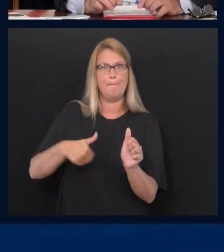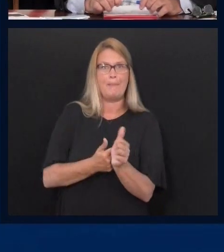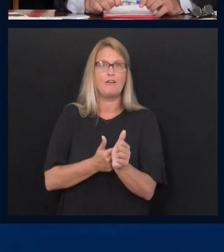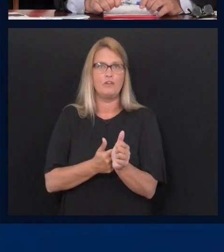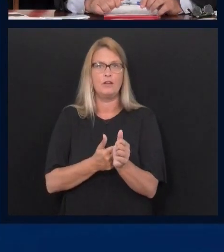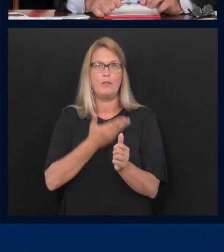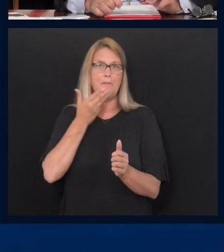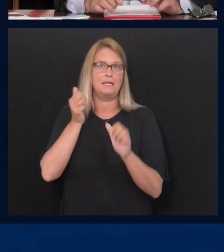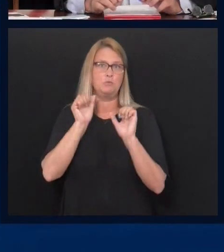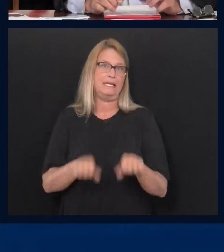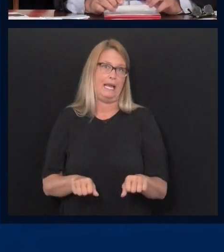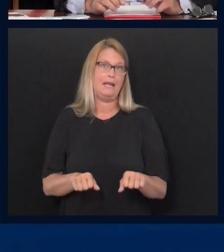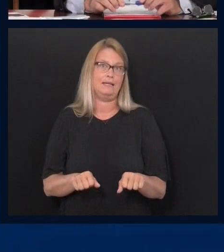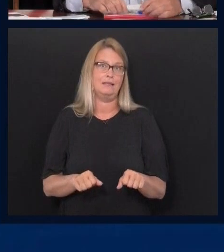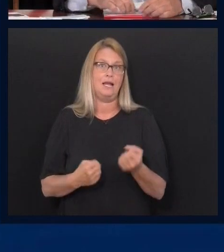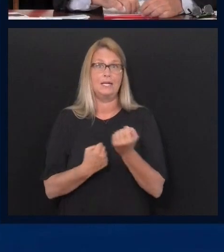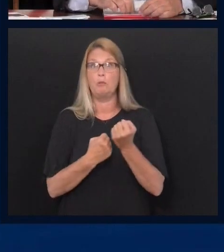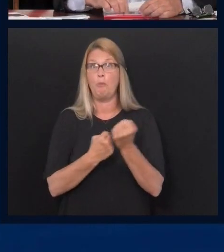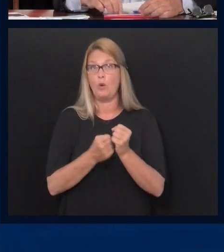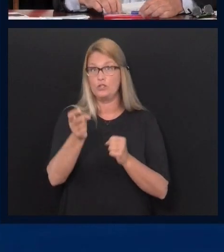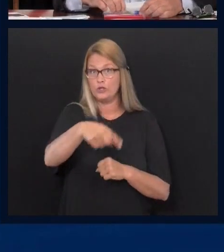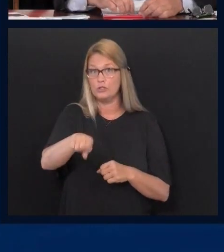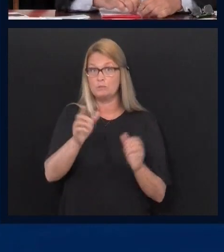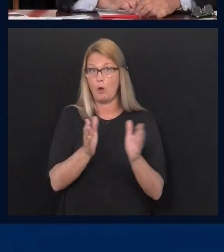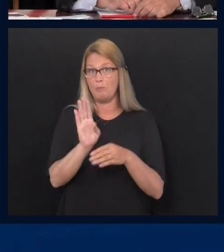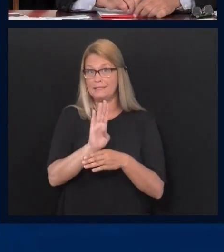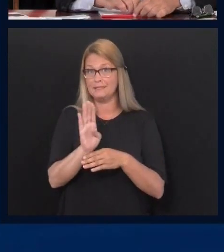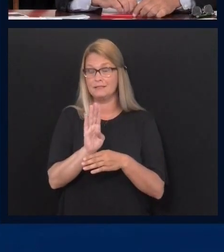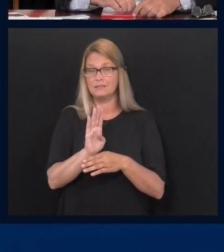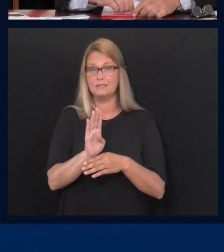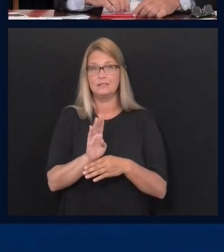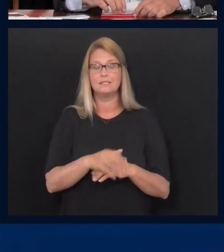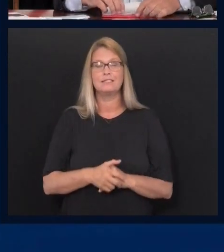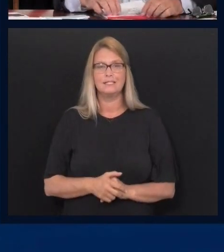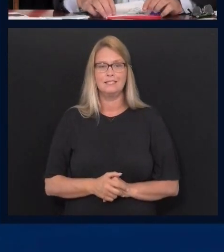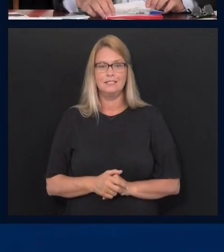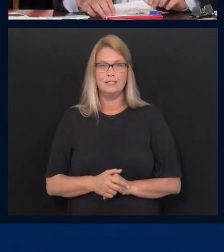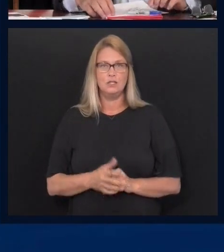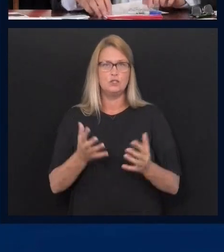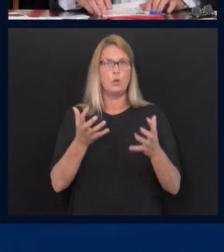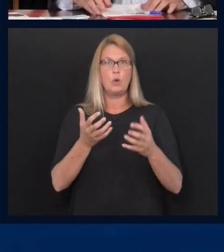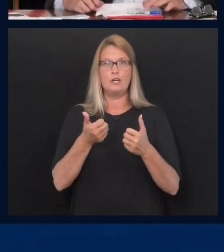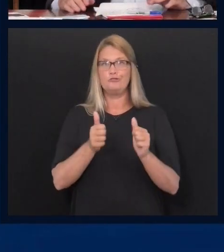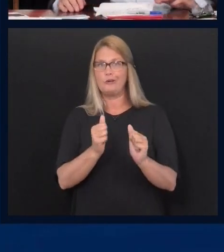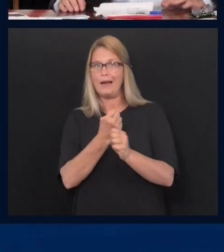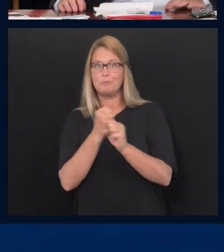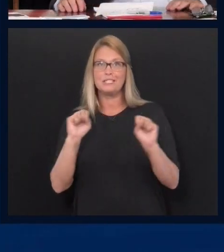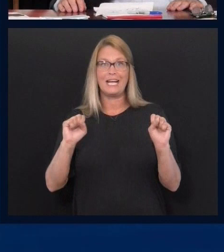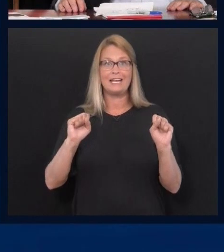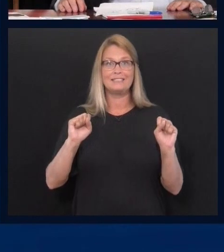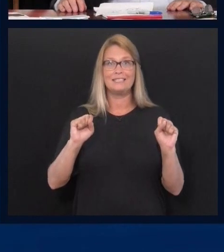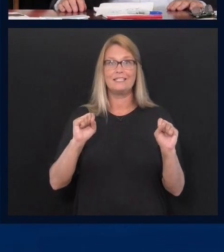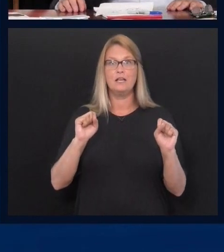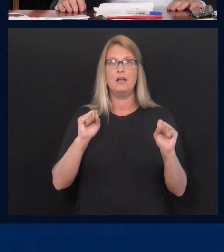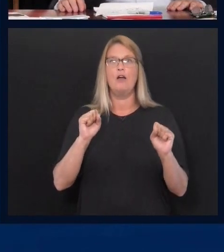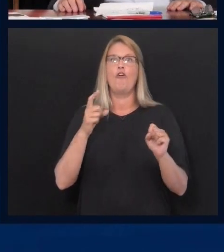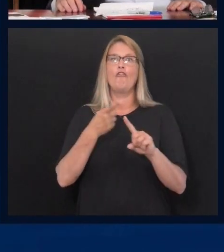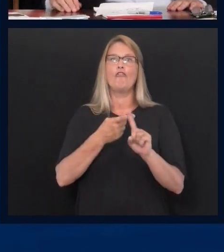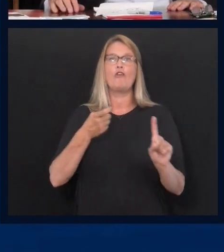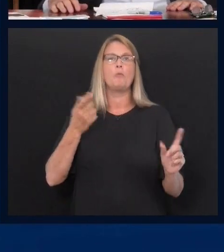who's not socially distancing, not wearing a mask, you very well could be the one. You're setting an example